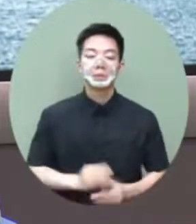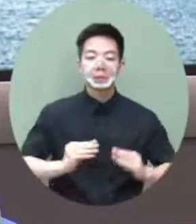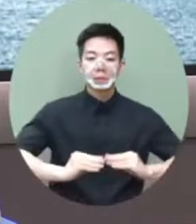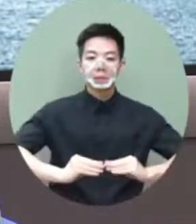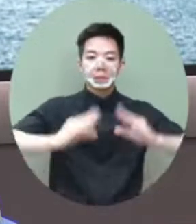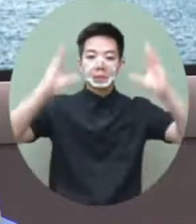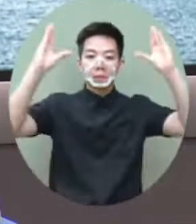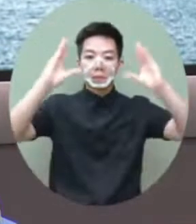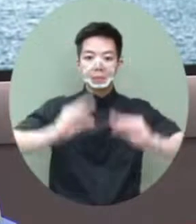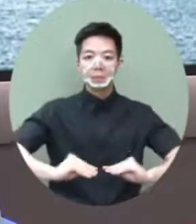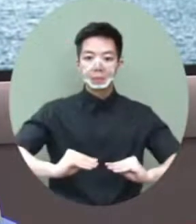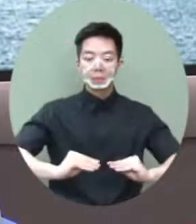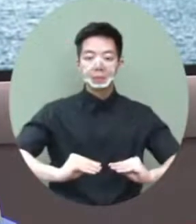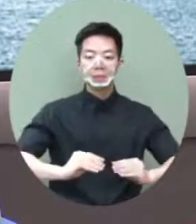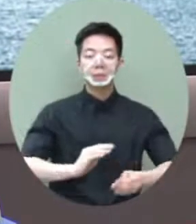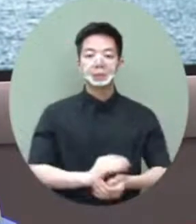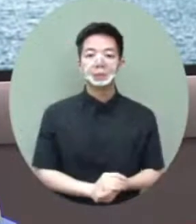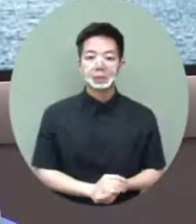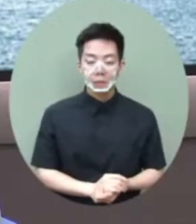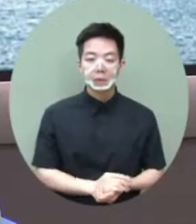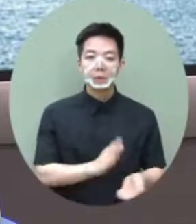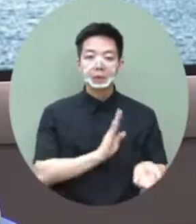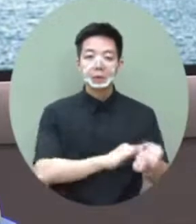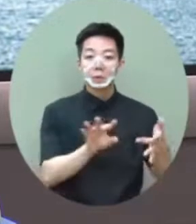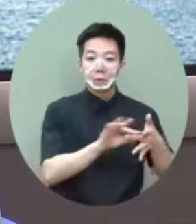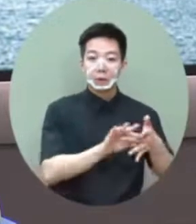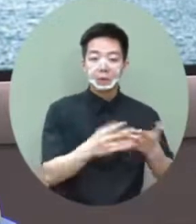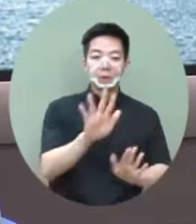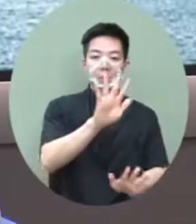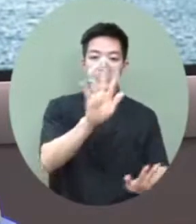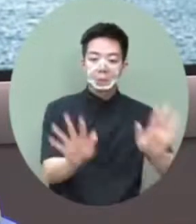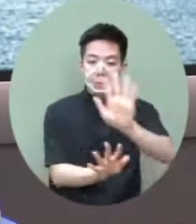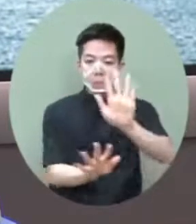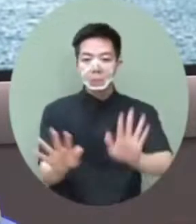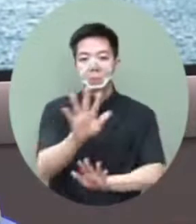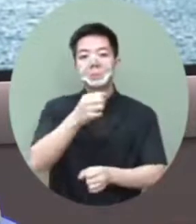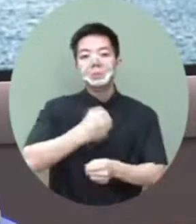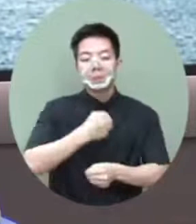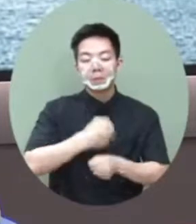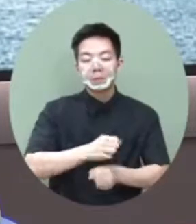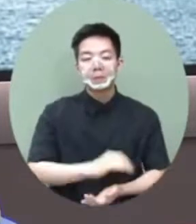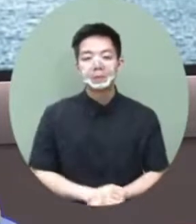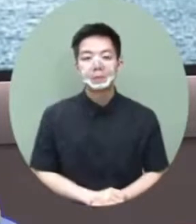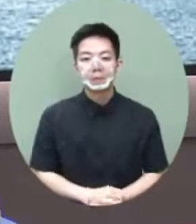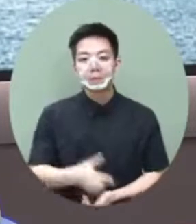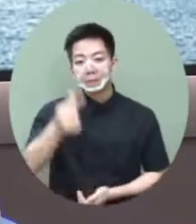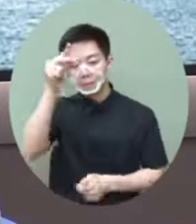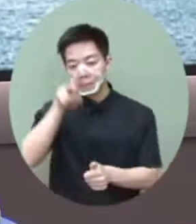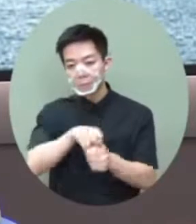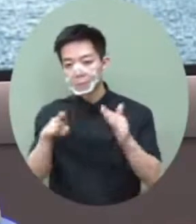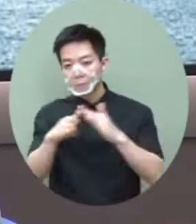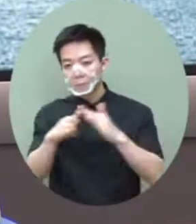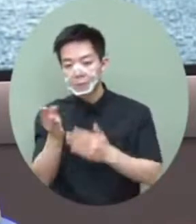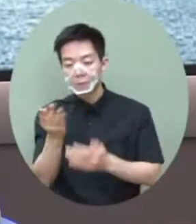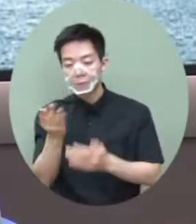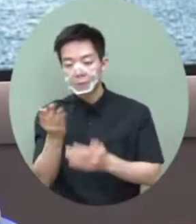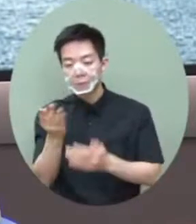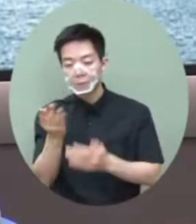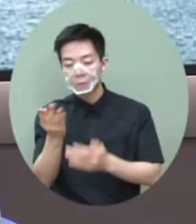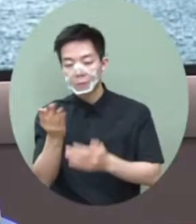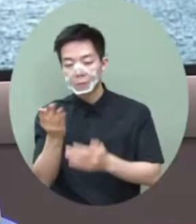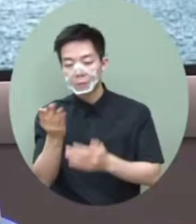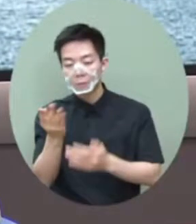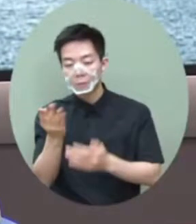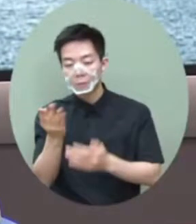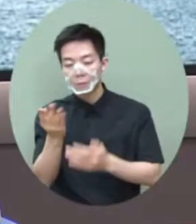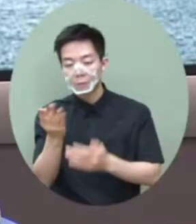Just like the Hong Kong team, the mainland medical support team will stand by round the clock. We